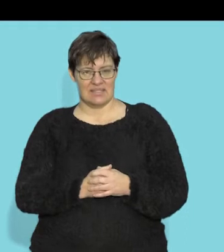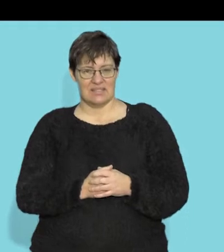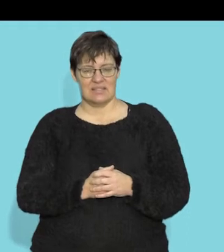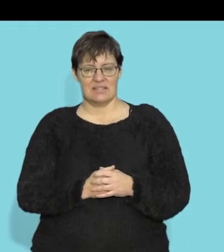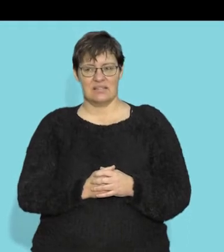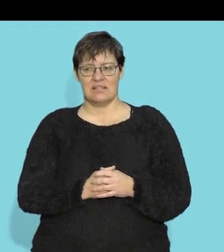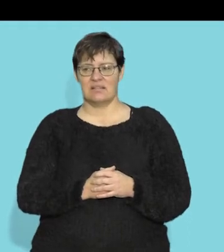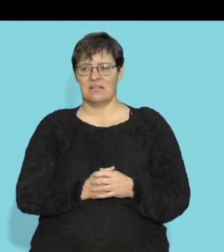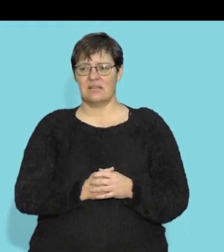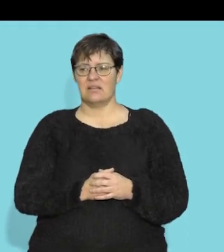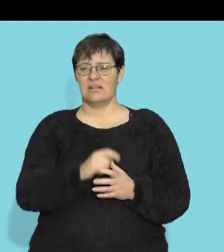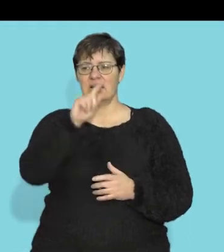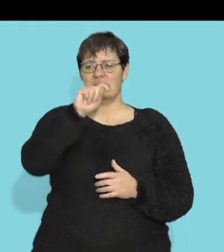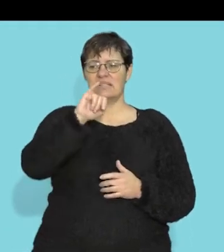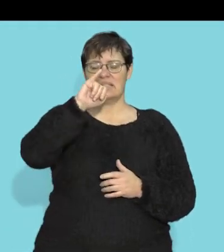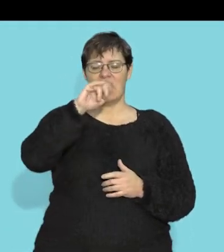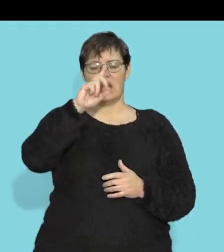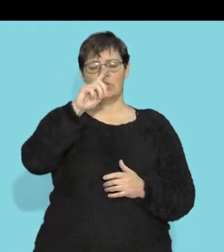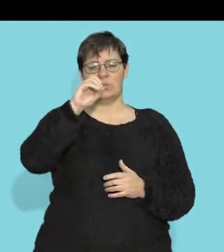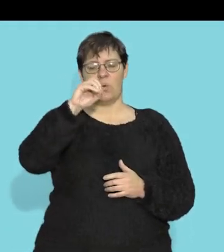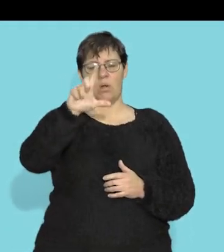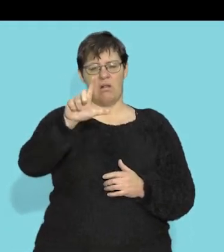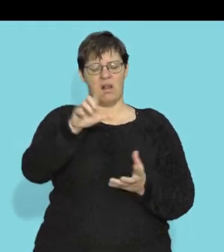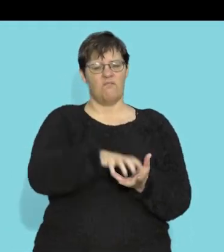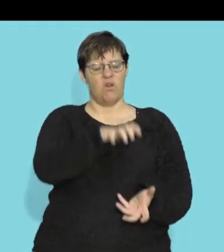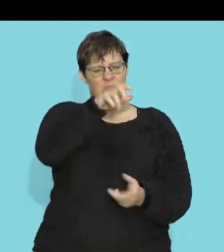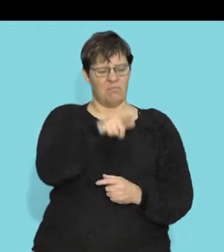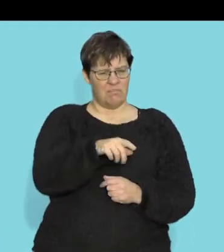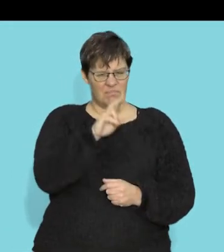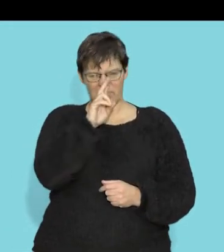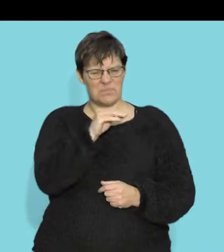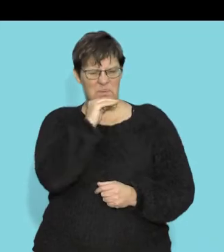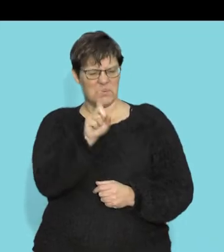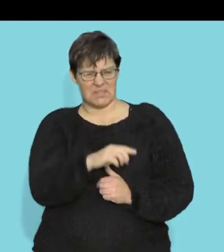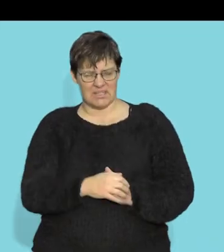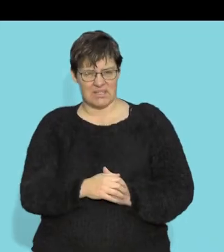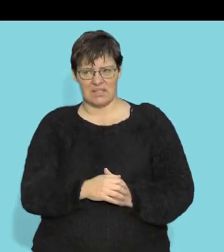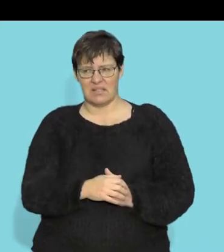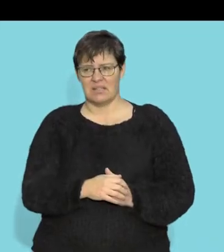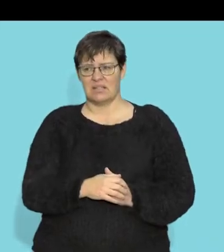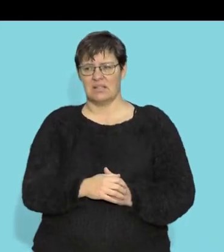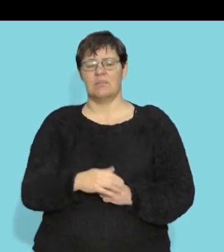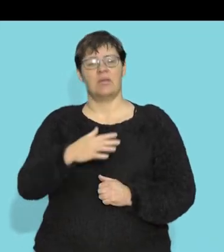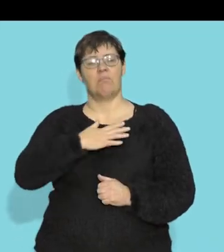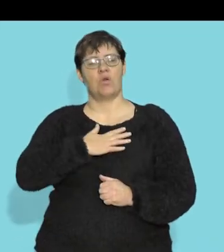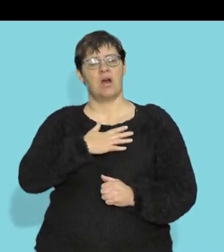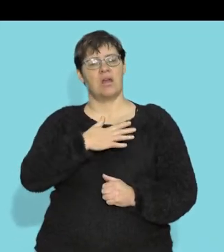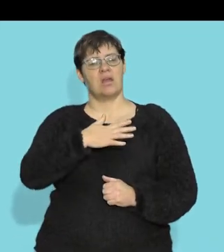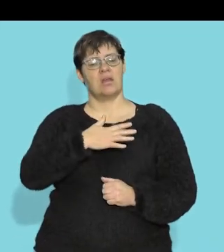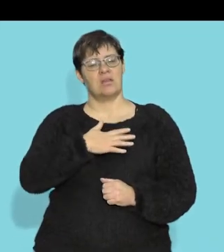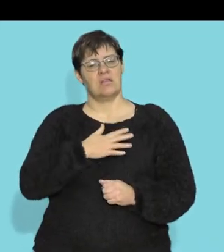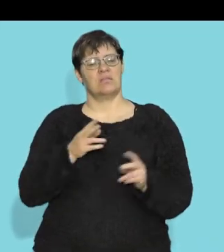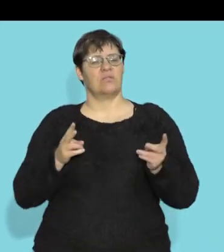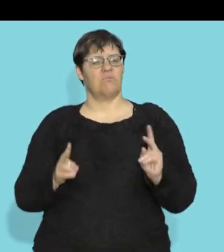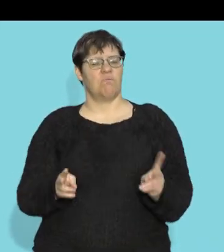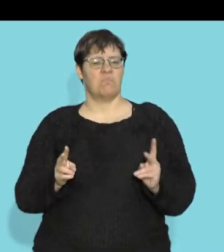was this tidal volume. And what tidal volume is you can have a look. This is your quiet